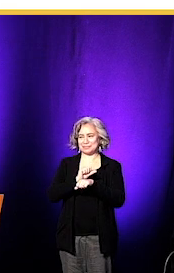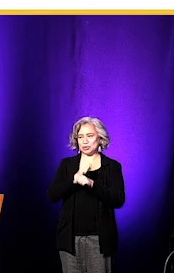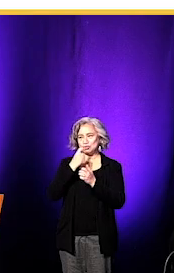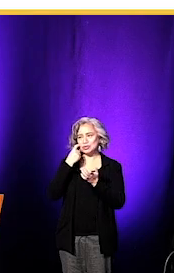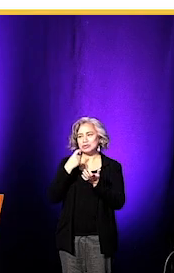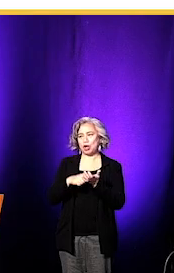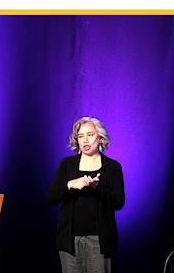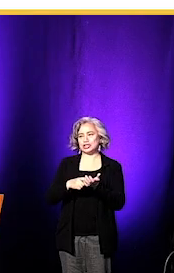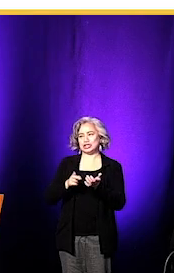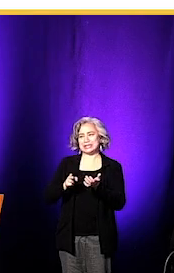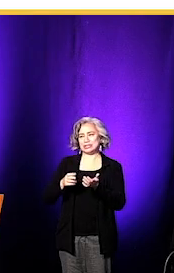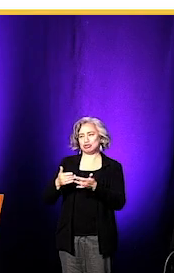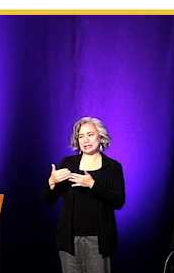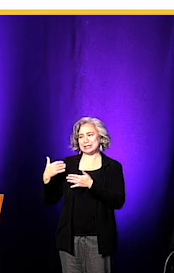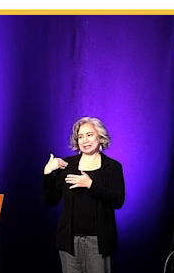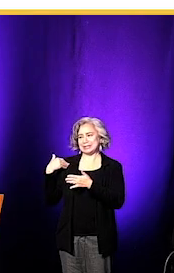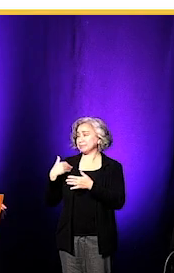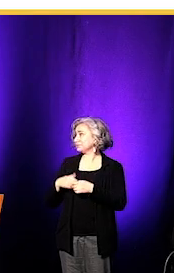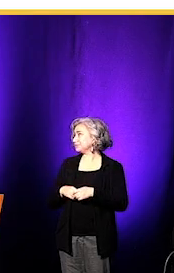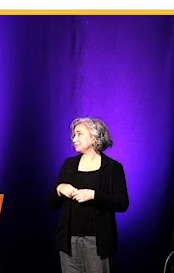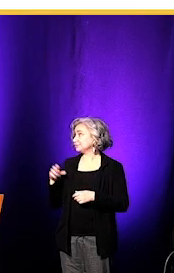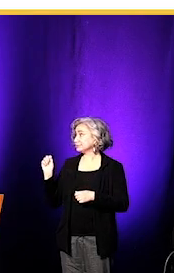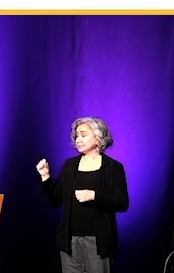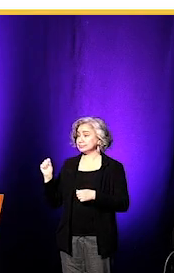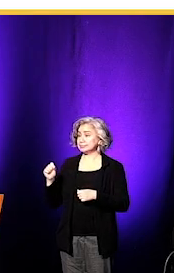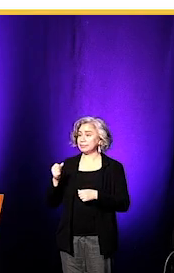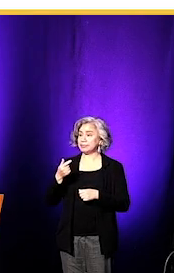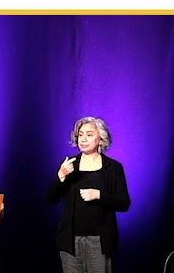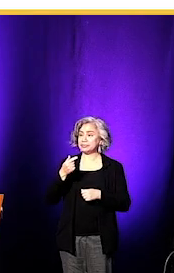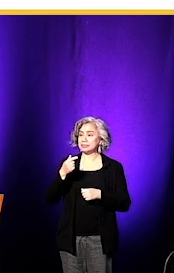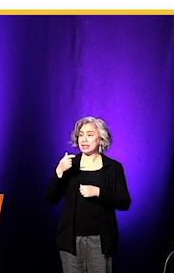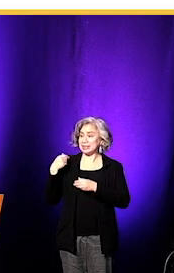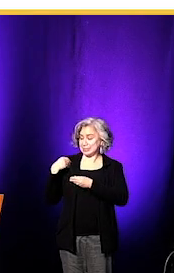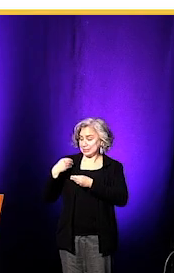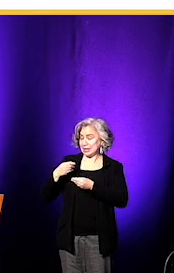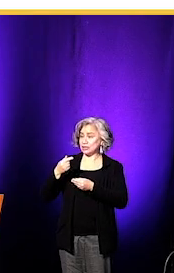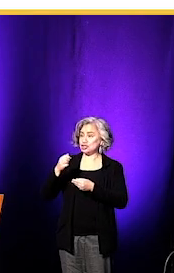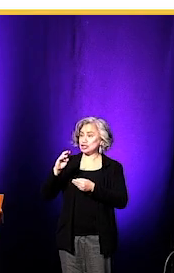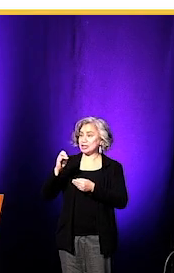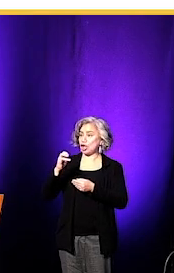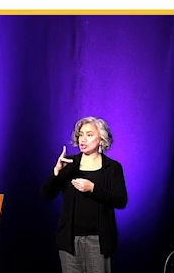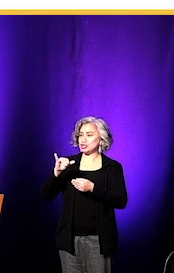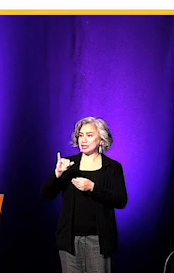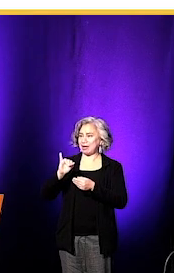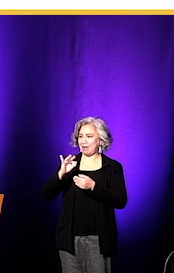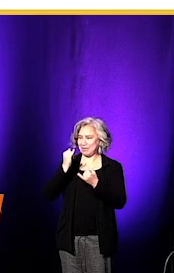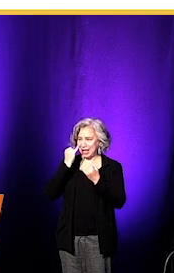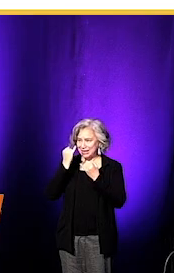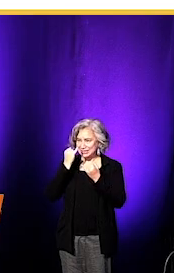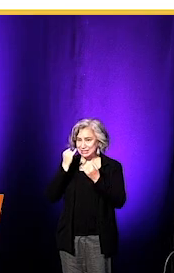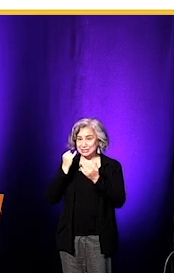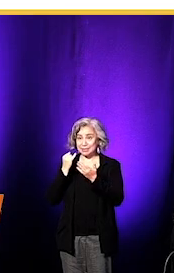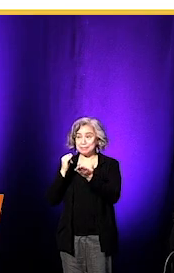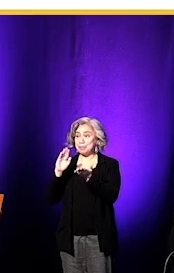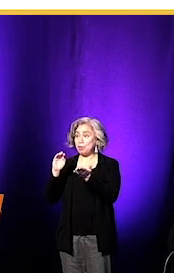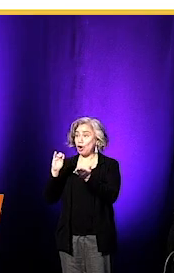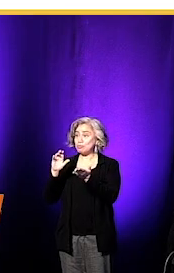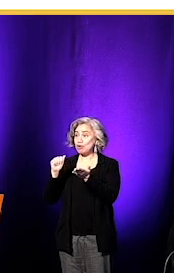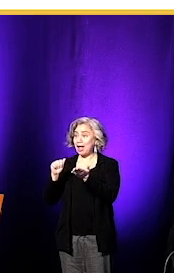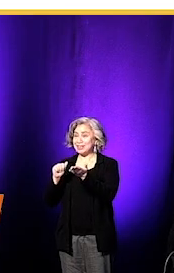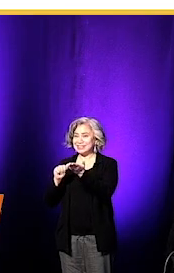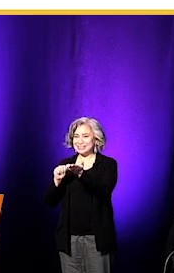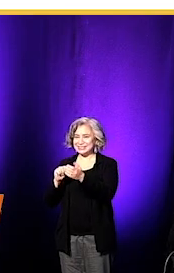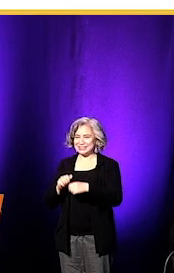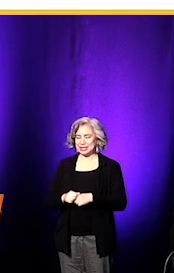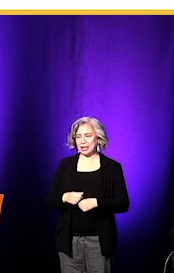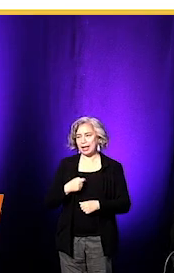histories. Yes, genealogy of ideas is critical for all of us to keep in mind. Barbara, please. I got up just